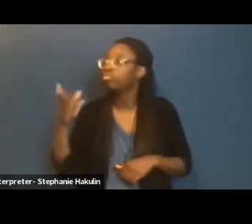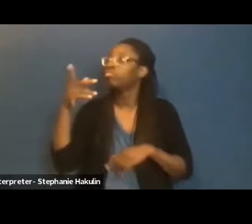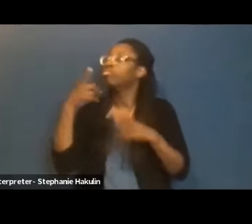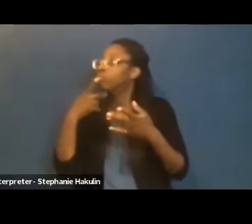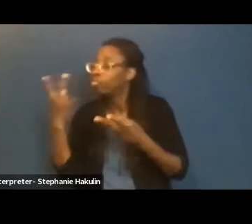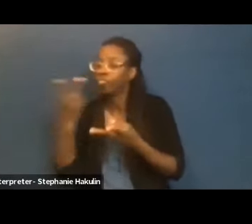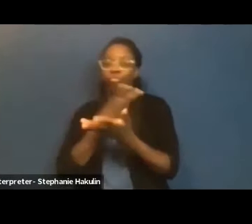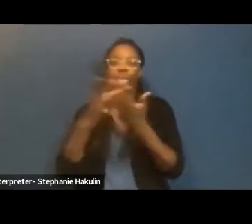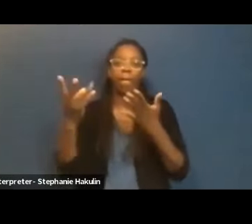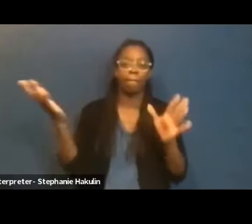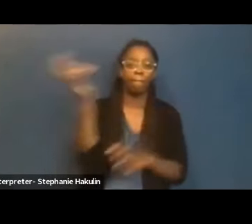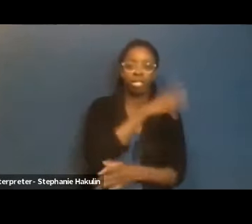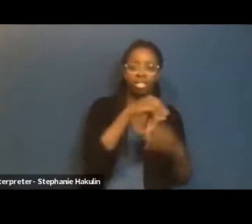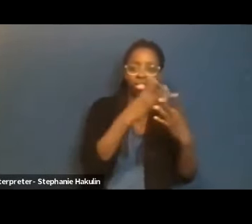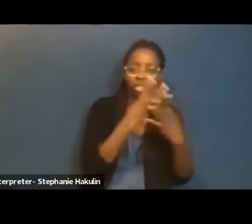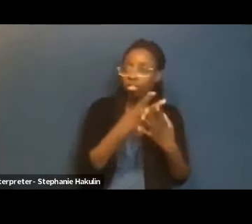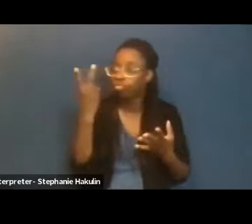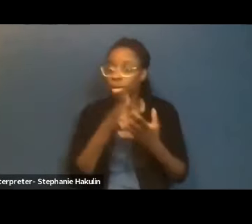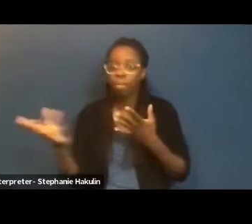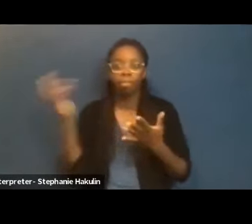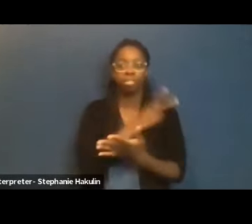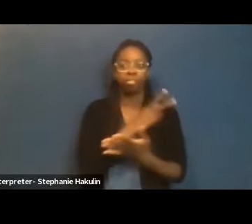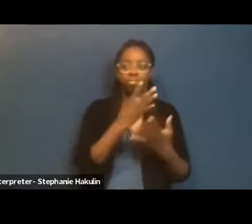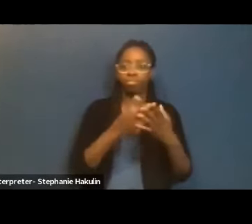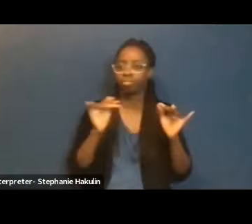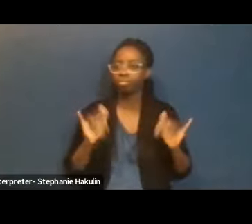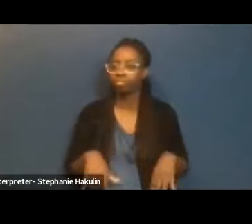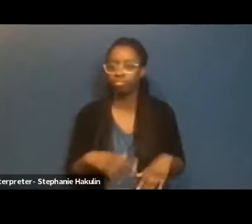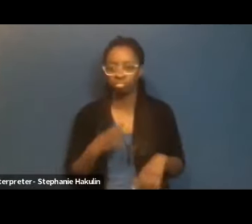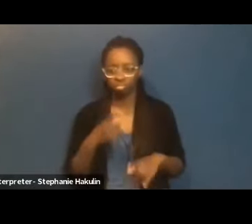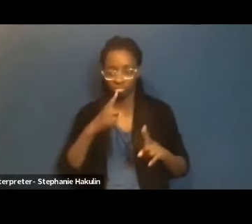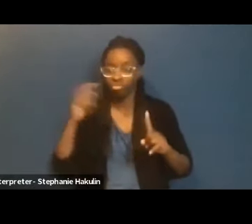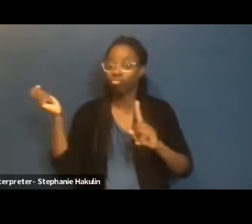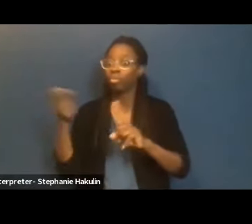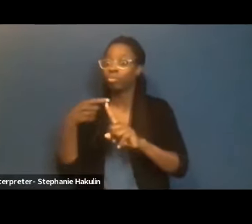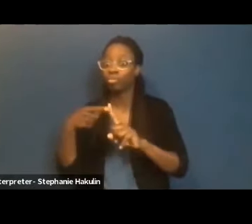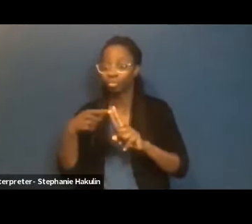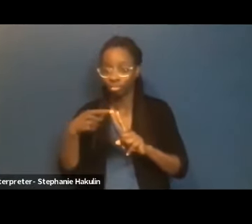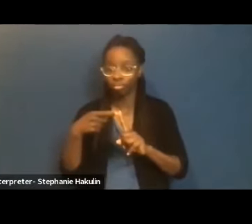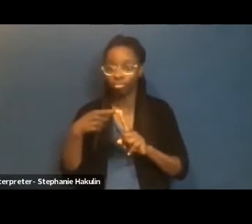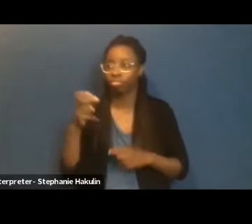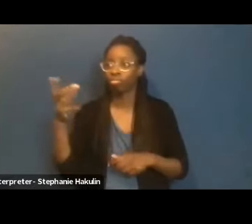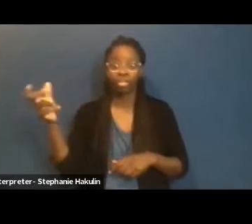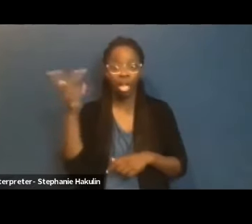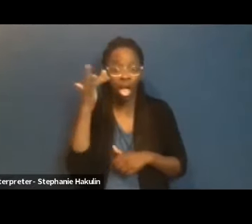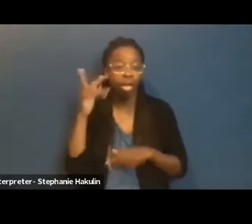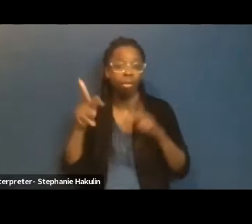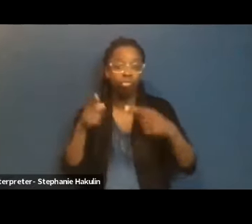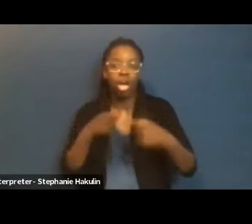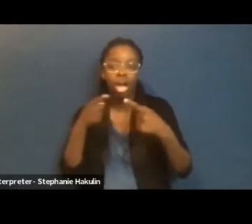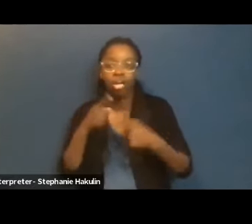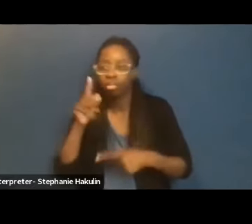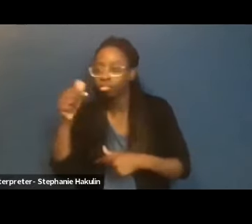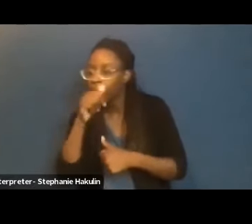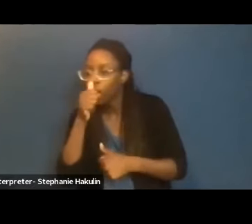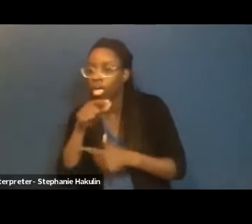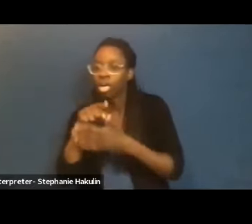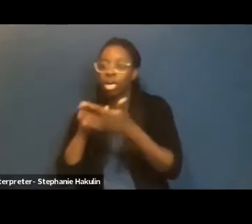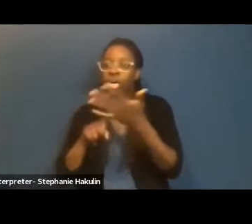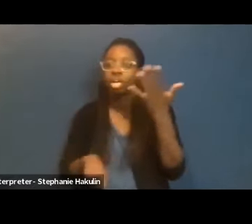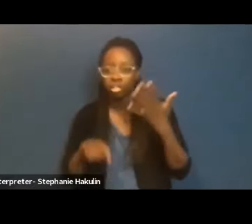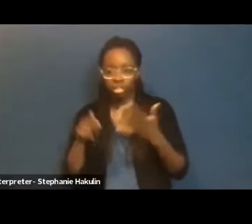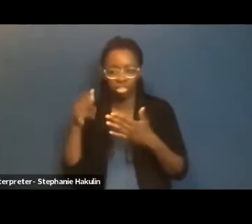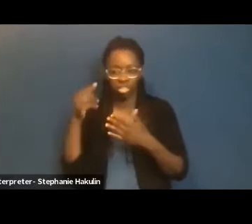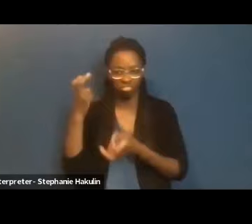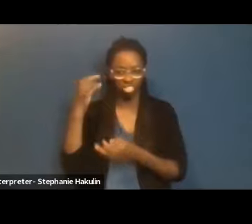crack whips anymore. They crack cases on crack cases, rinse and repeat while we wrestle for rights, right? Wrong. Republicans raise their riches and